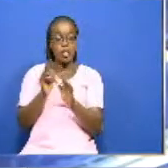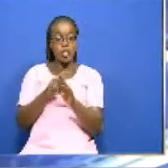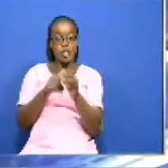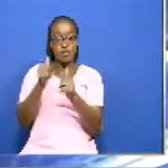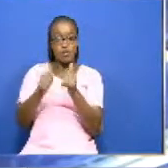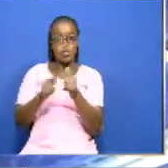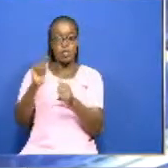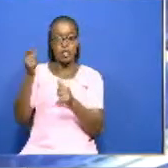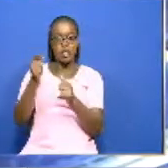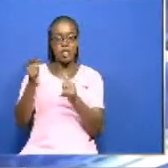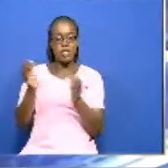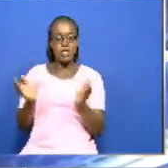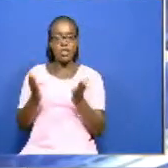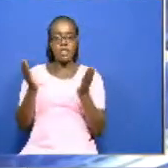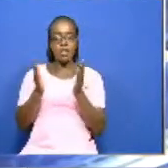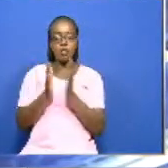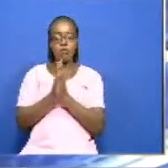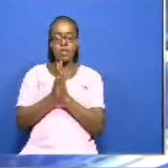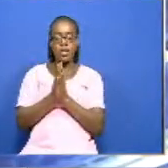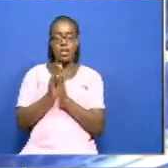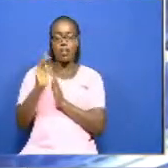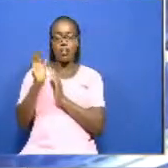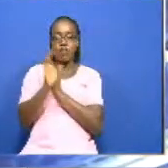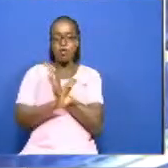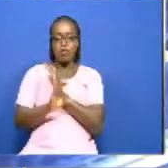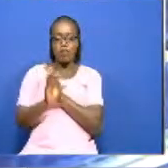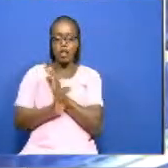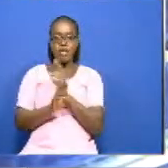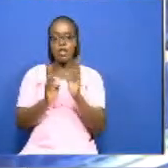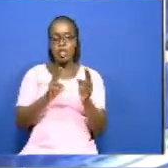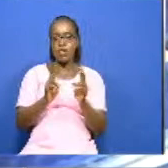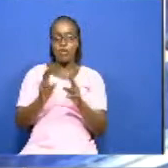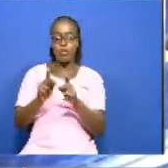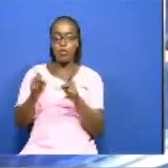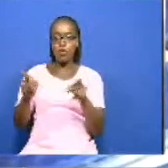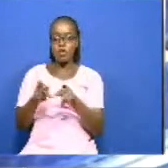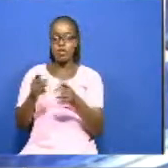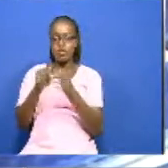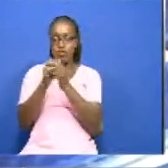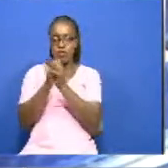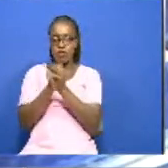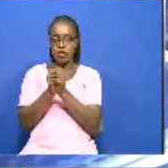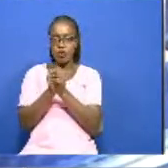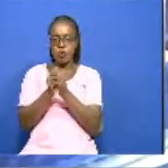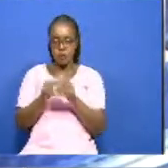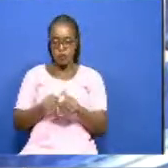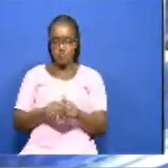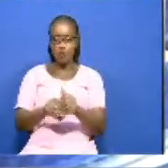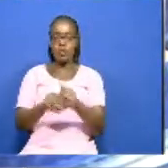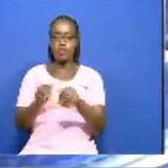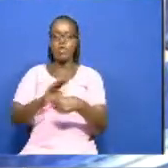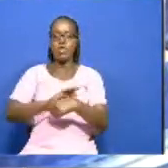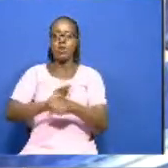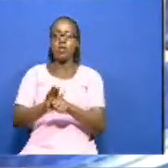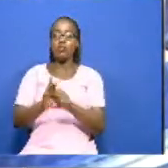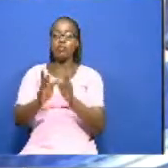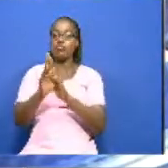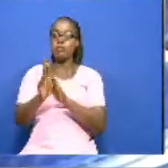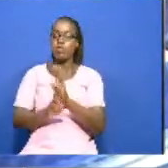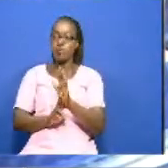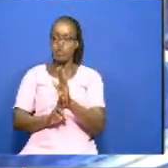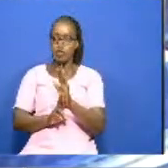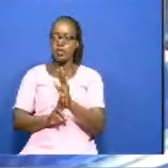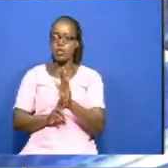are encouraged to pray for the country in their usual places of worship in compliance with the COVID-19